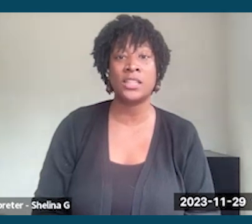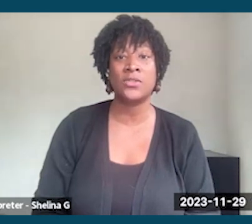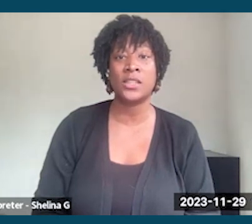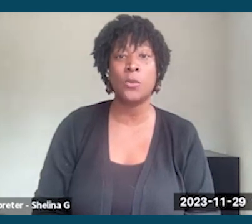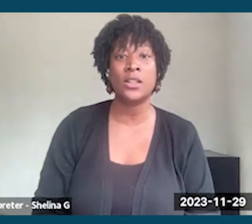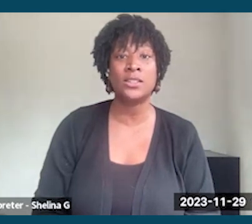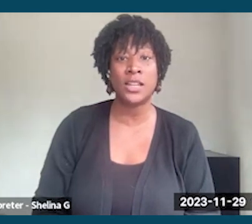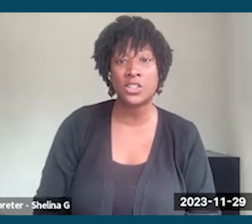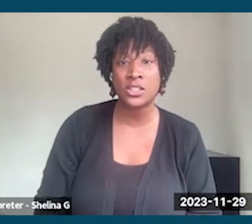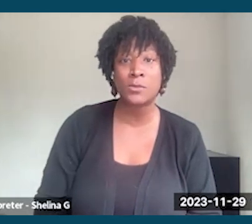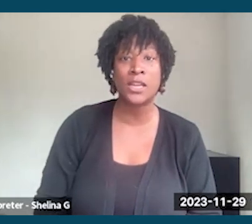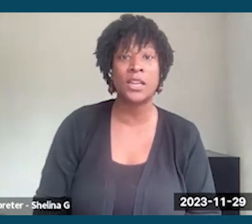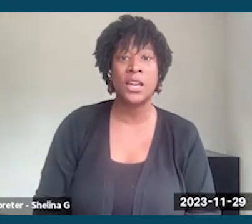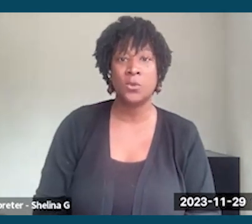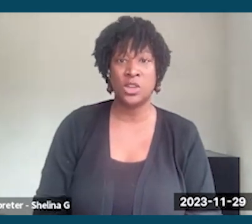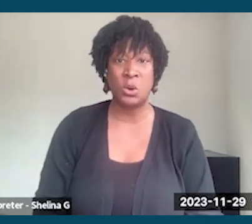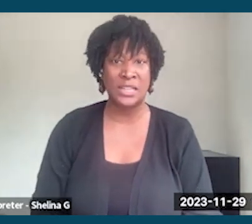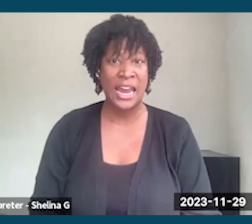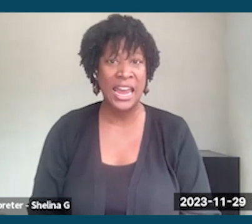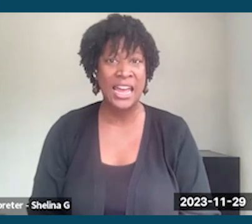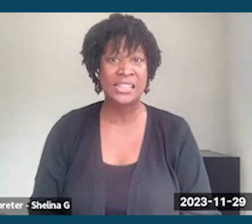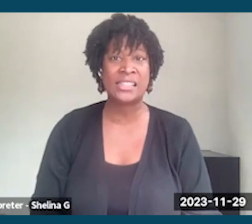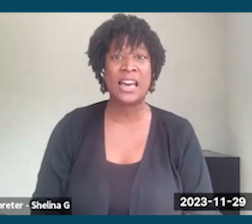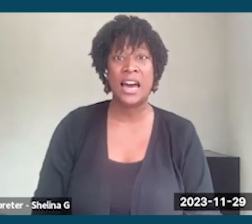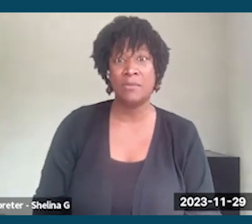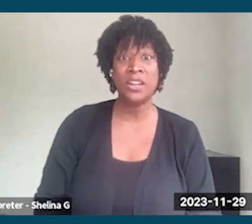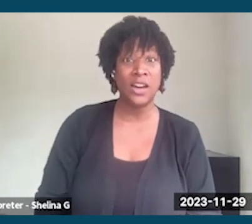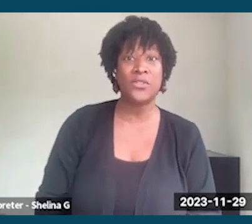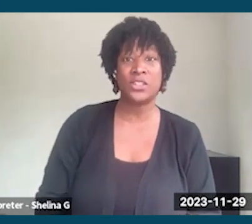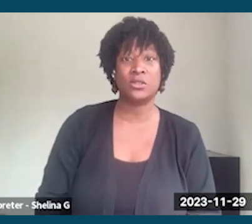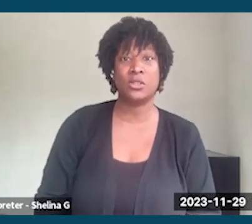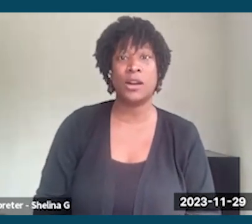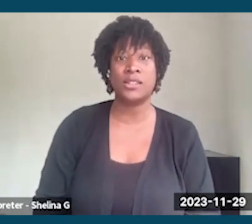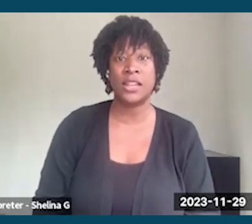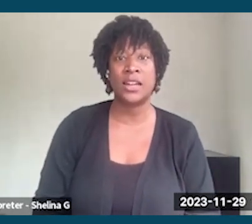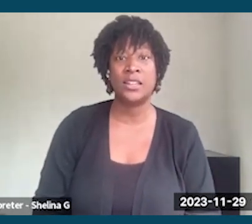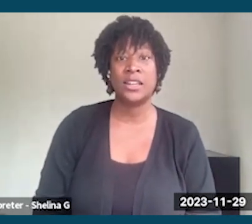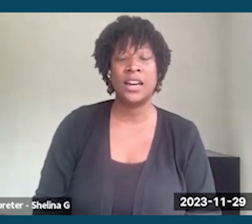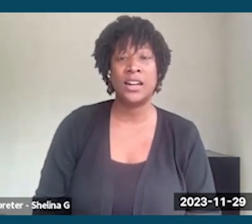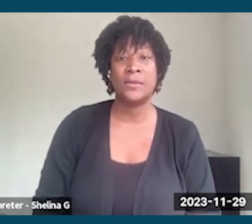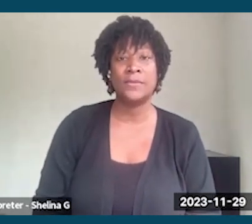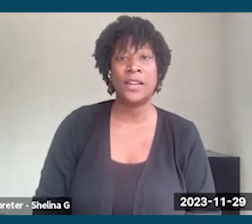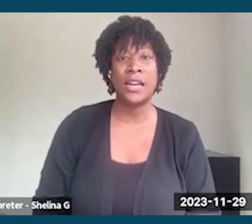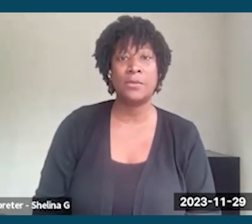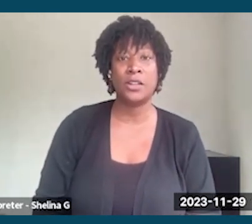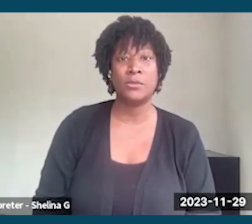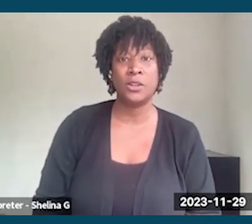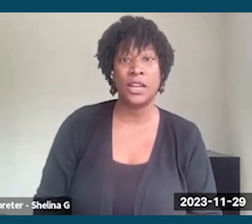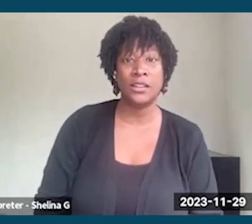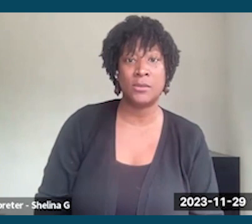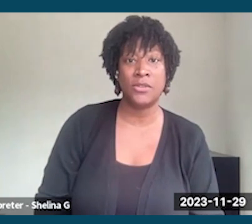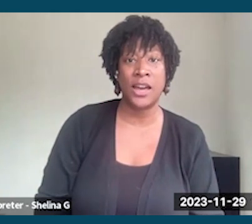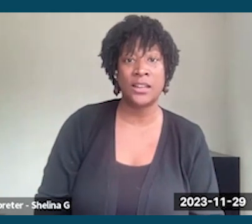that's correct. If someone touches me with cold hands, I'm going to have a physical response to that. I am